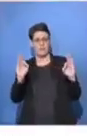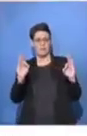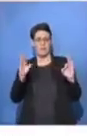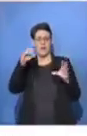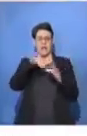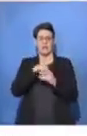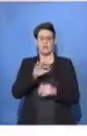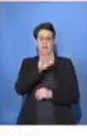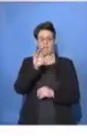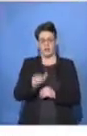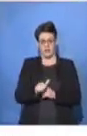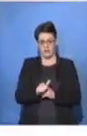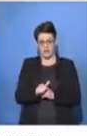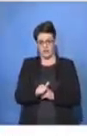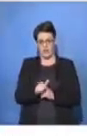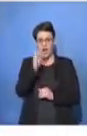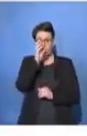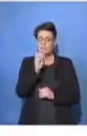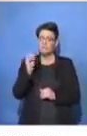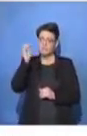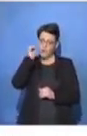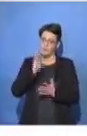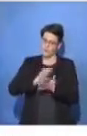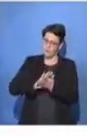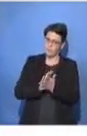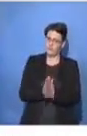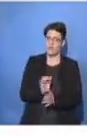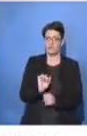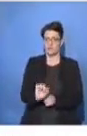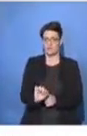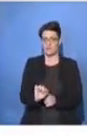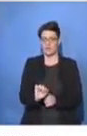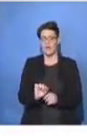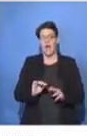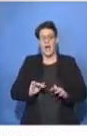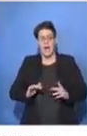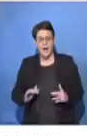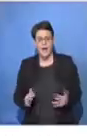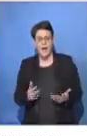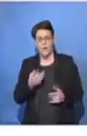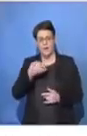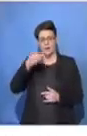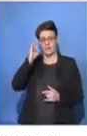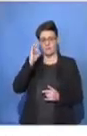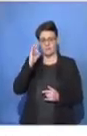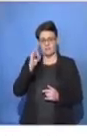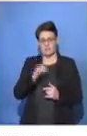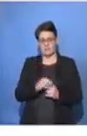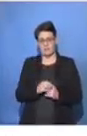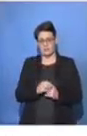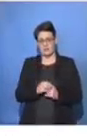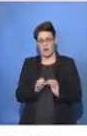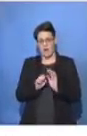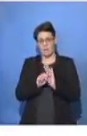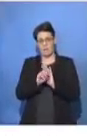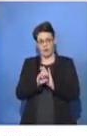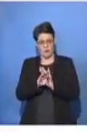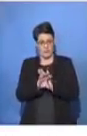Africa and noted with appreciation the way the state